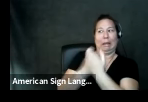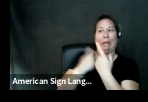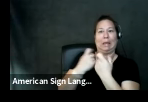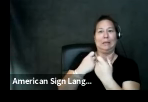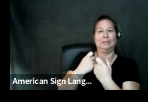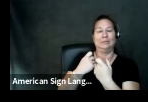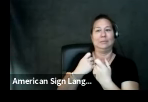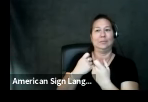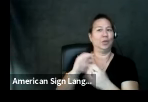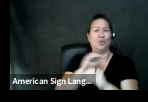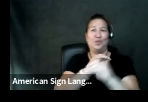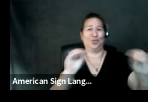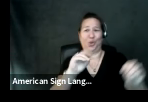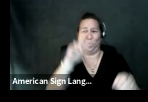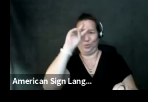questions.